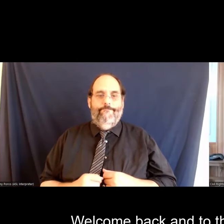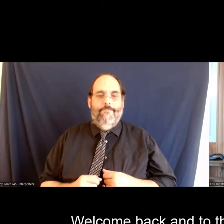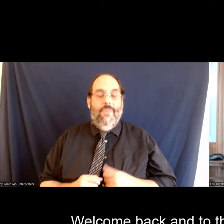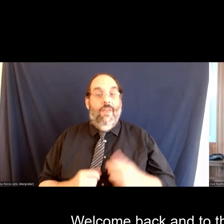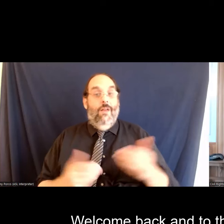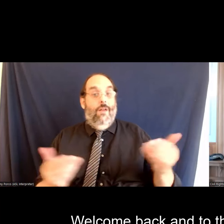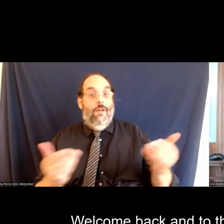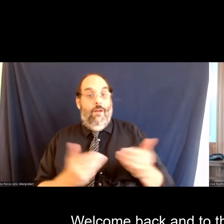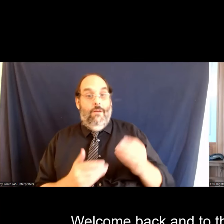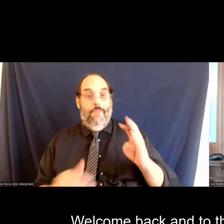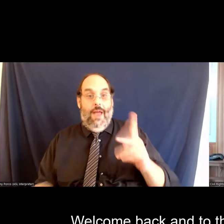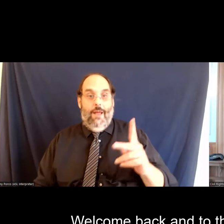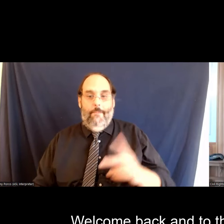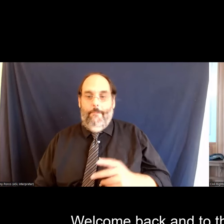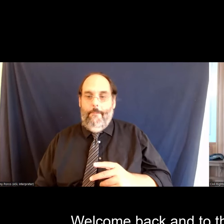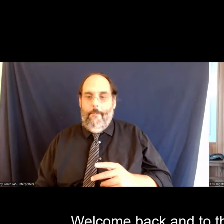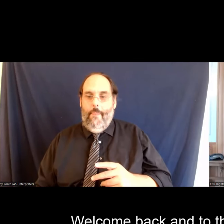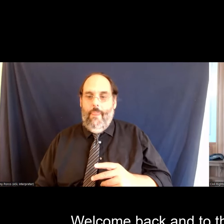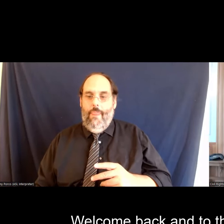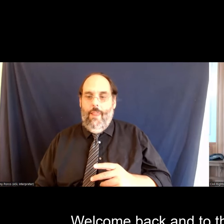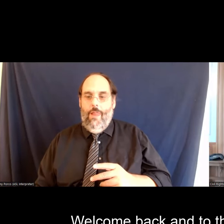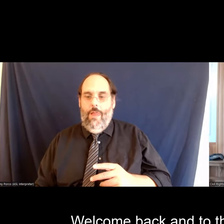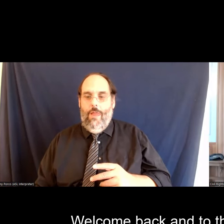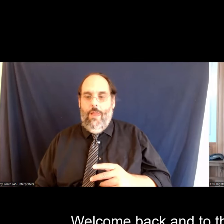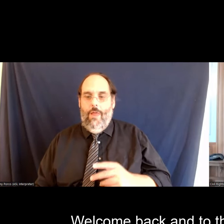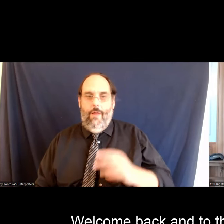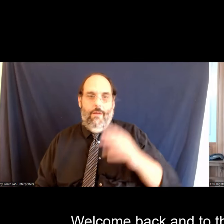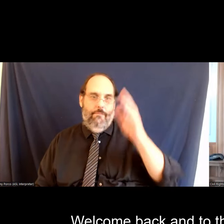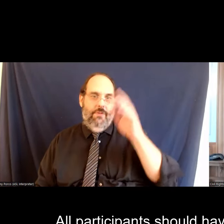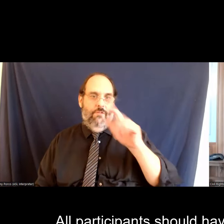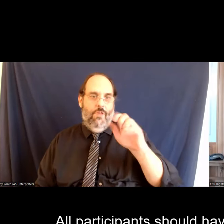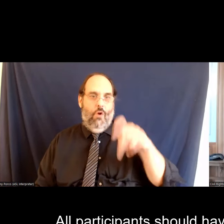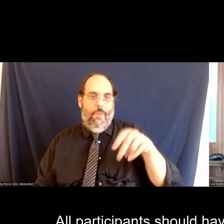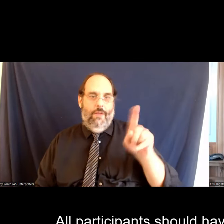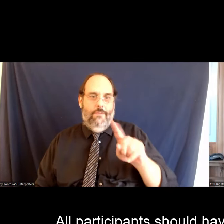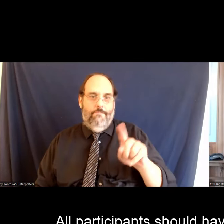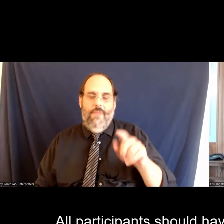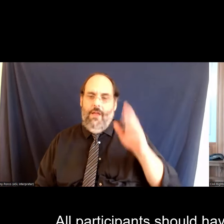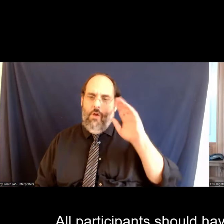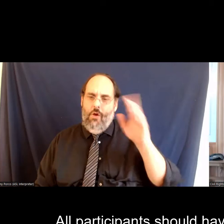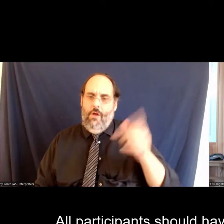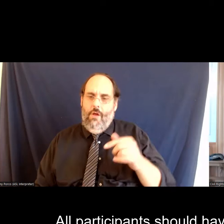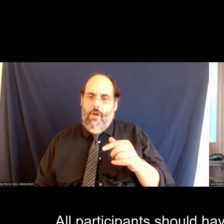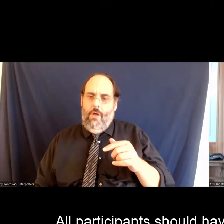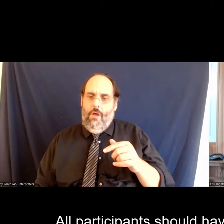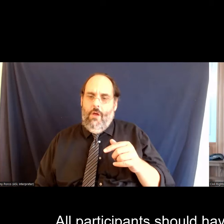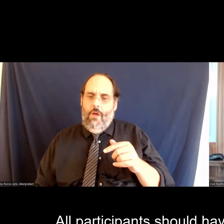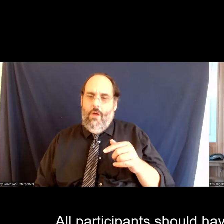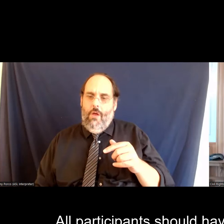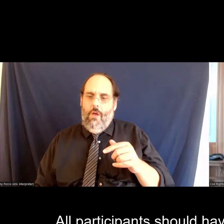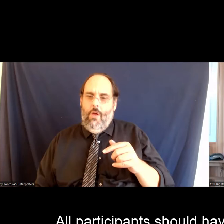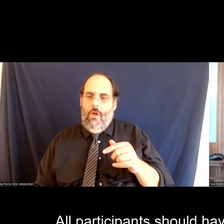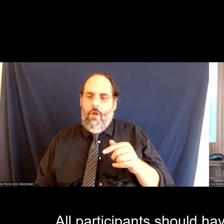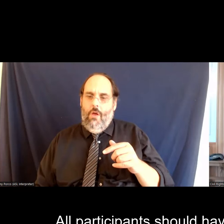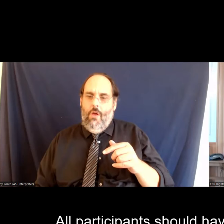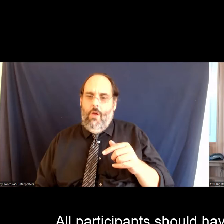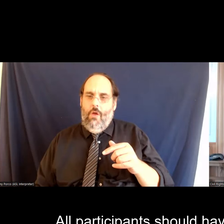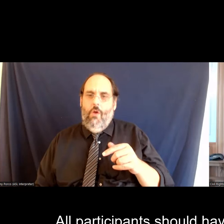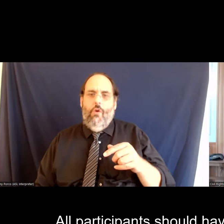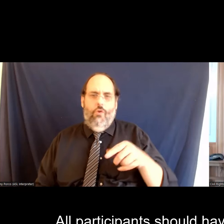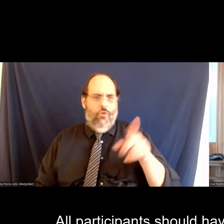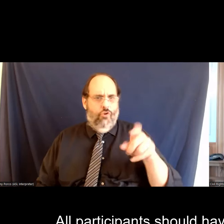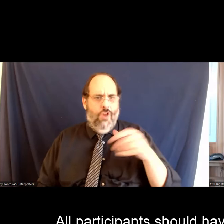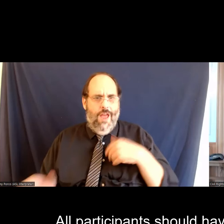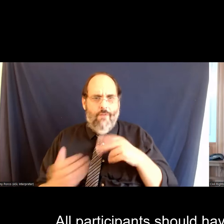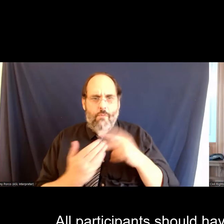Welcome back. And to those just joining us, hello for the first time. All participants should have received a program guide